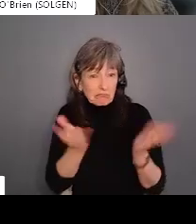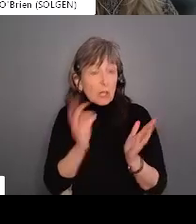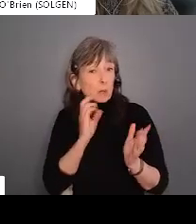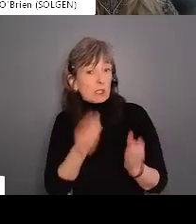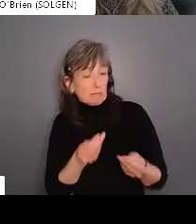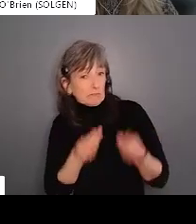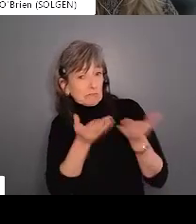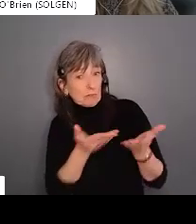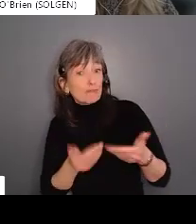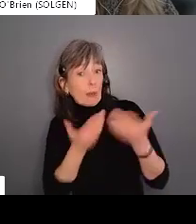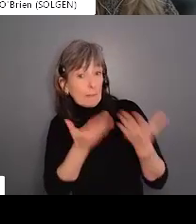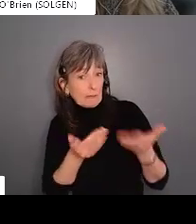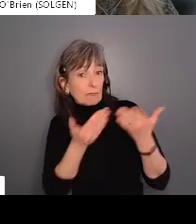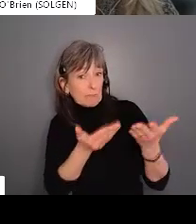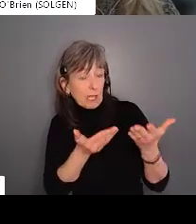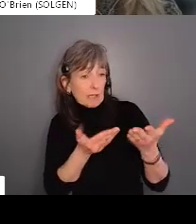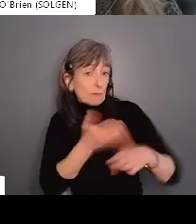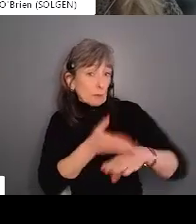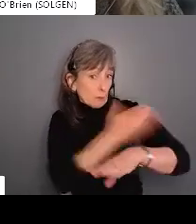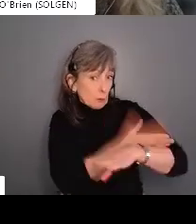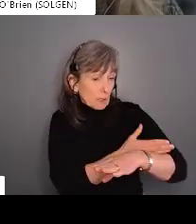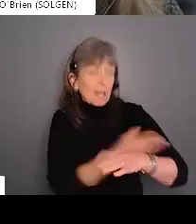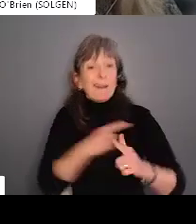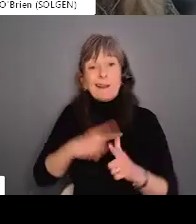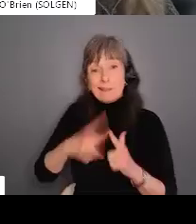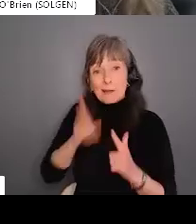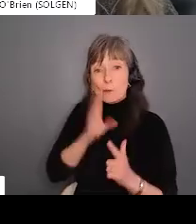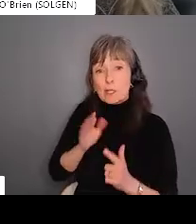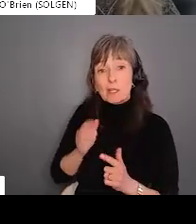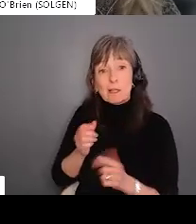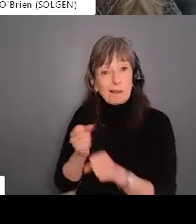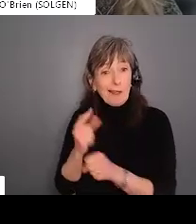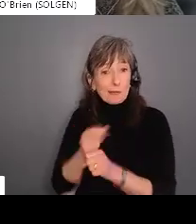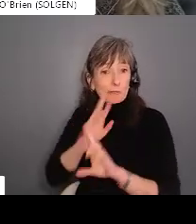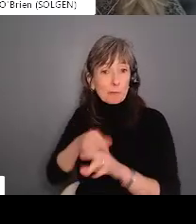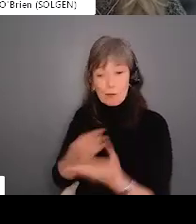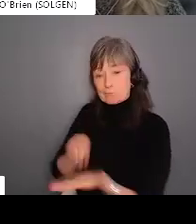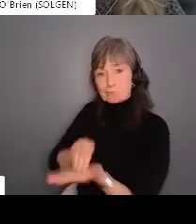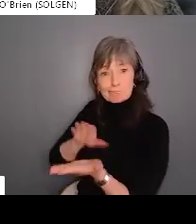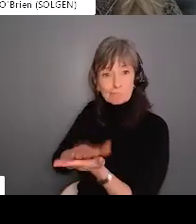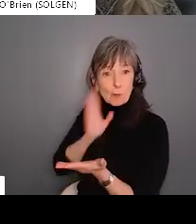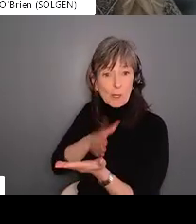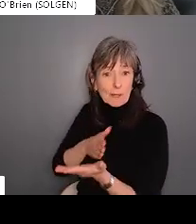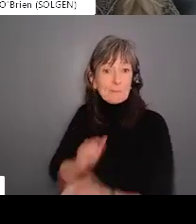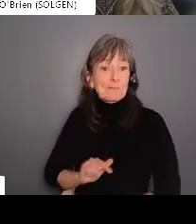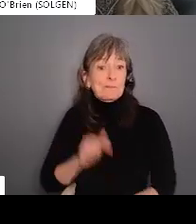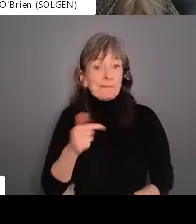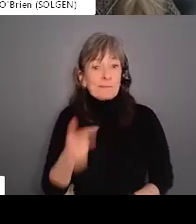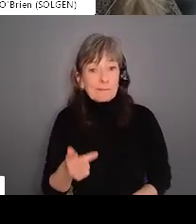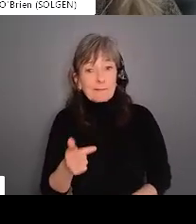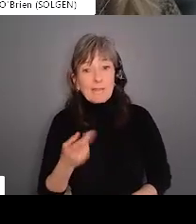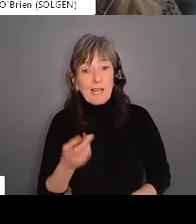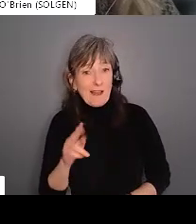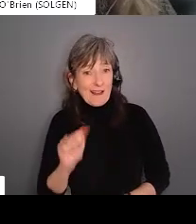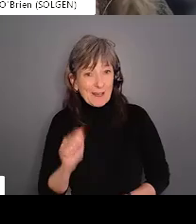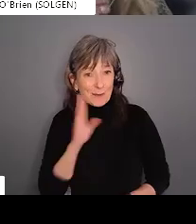report. And at this point, I'm going to hand over to Hannah to carry on the presentation.